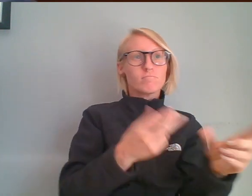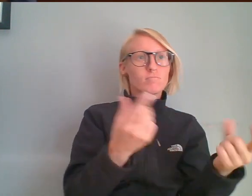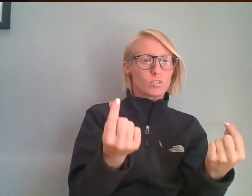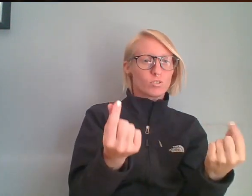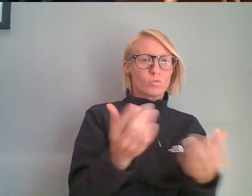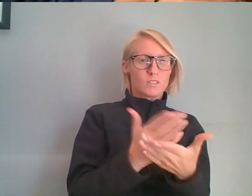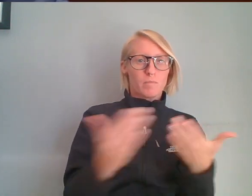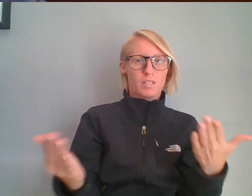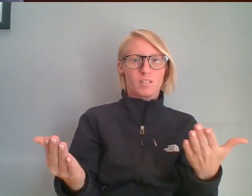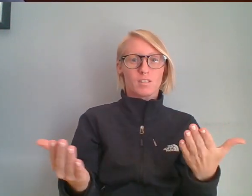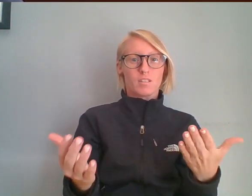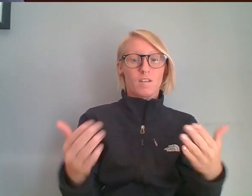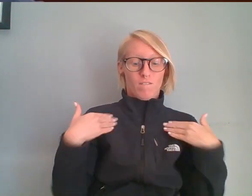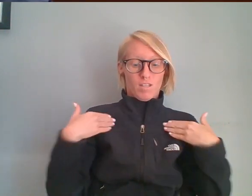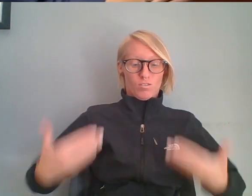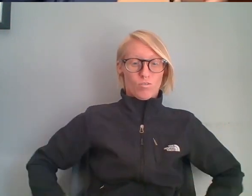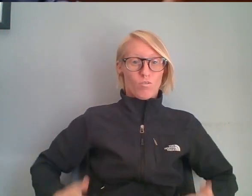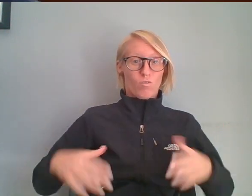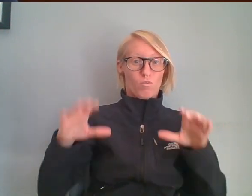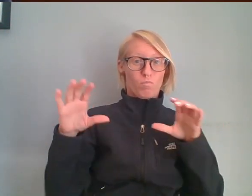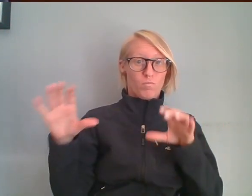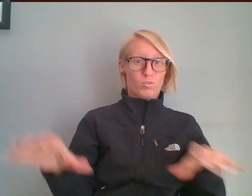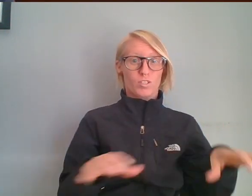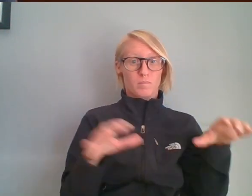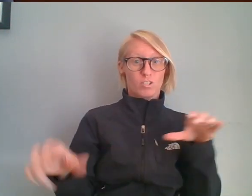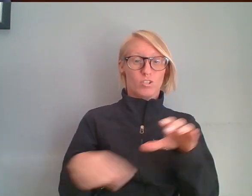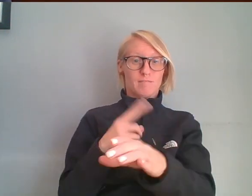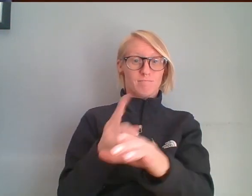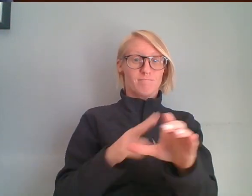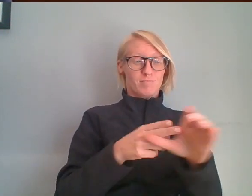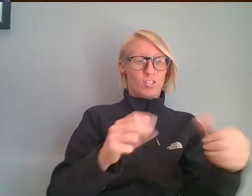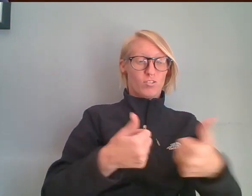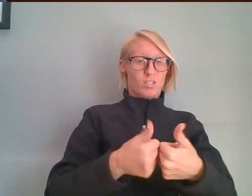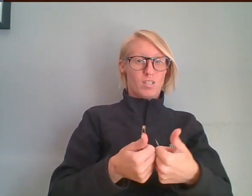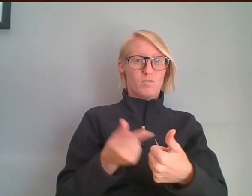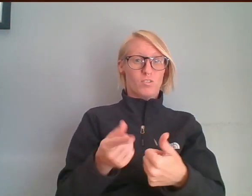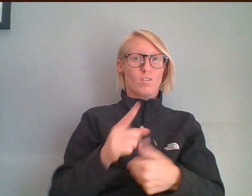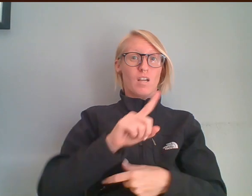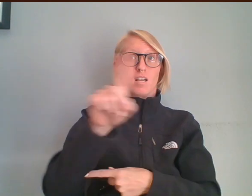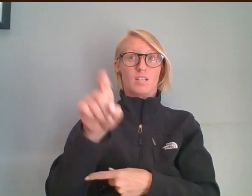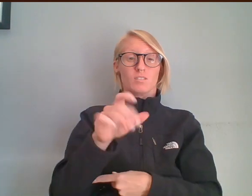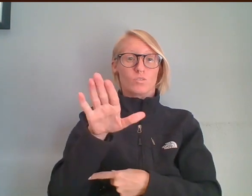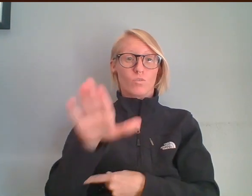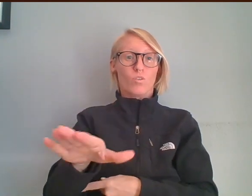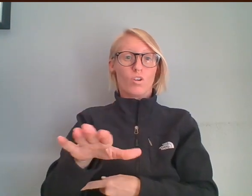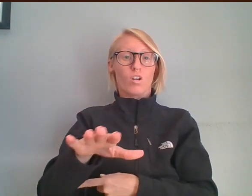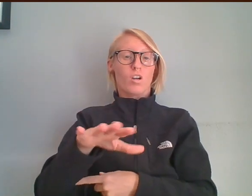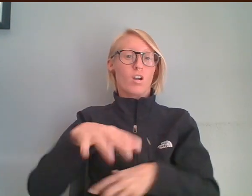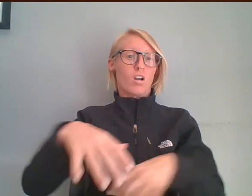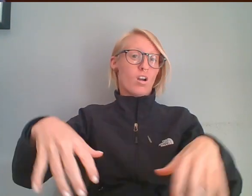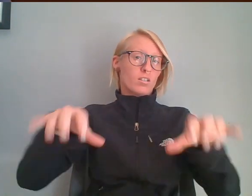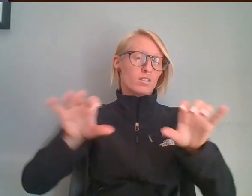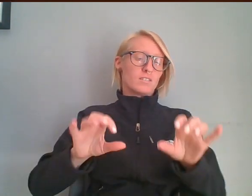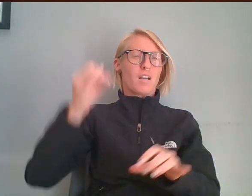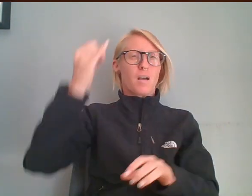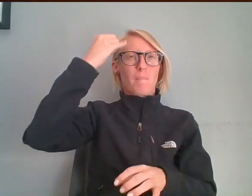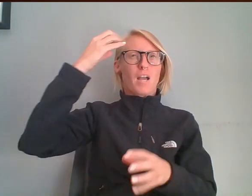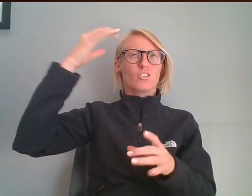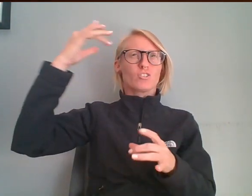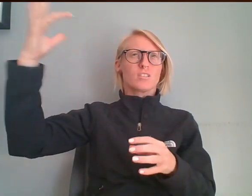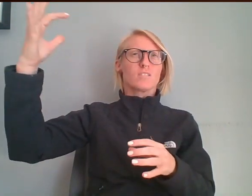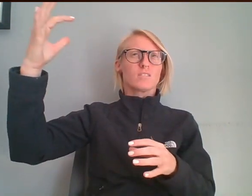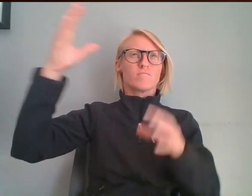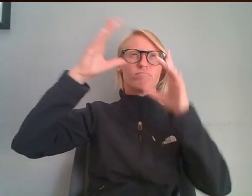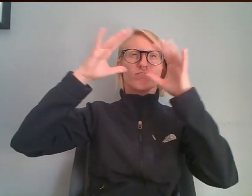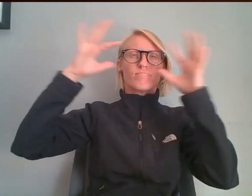So physical participation is what we did here through the games. You can ask your audience to imagine something. Imagine what it would be like if,